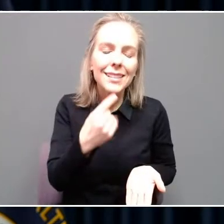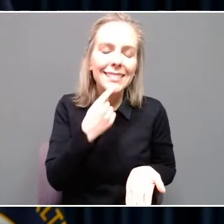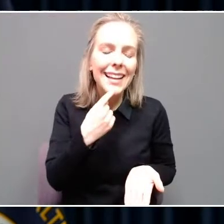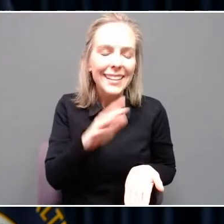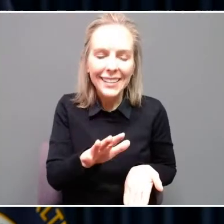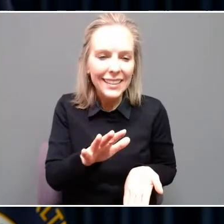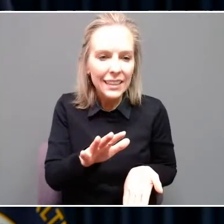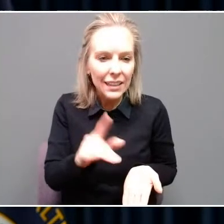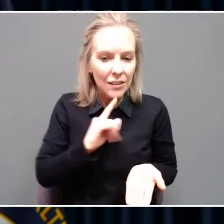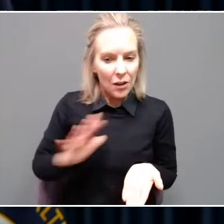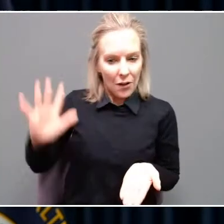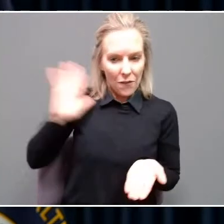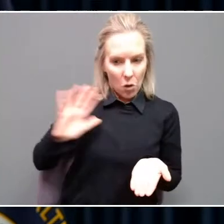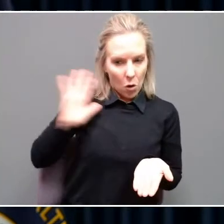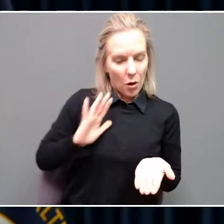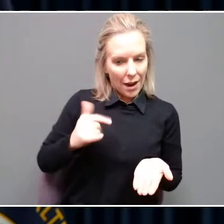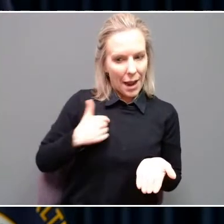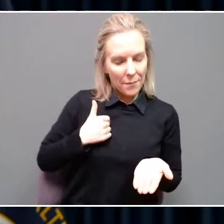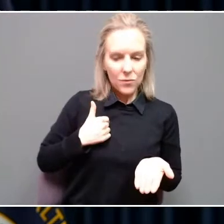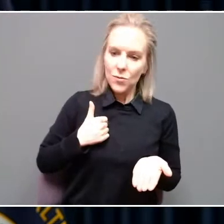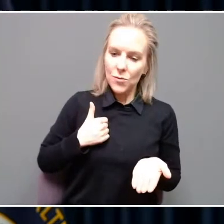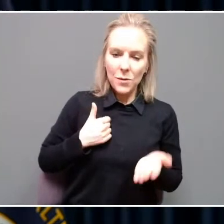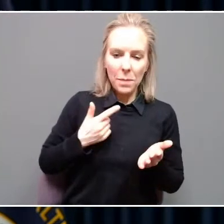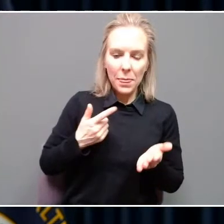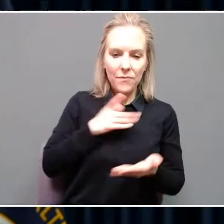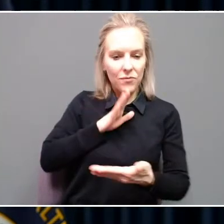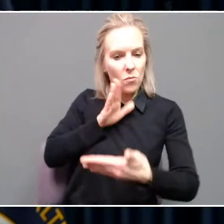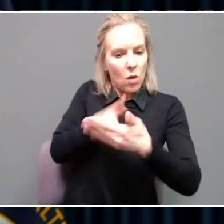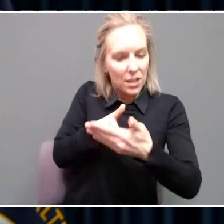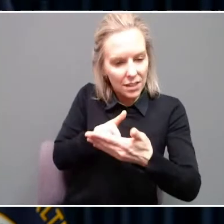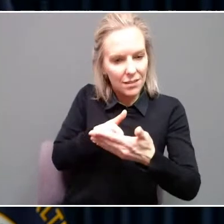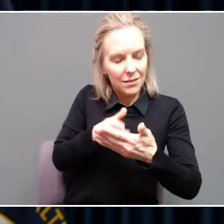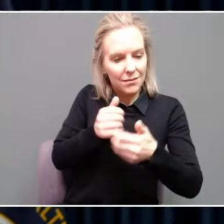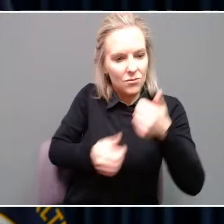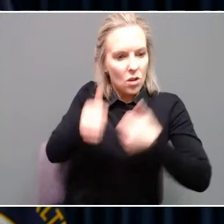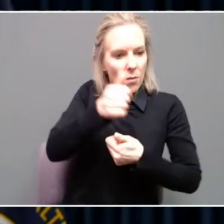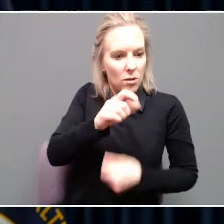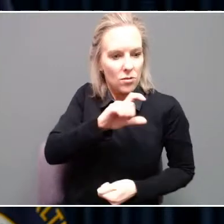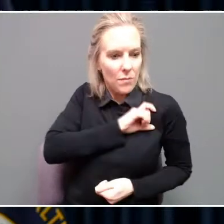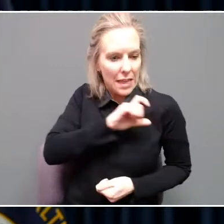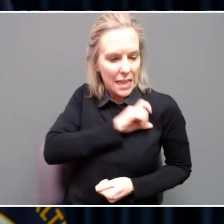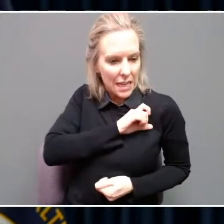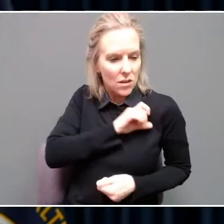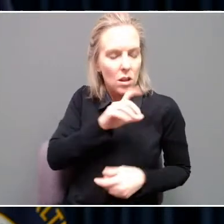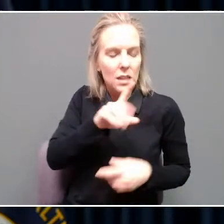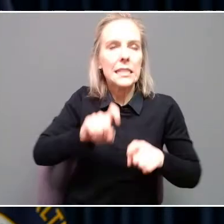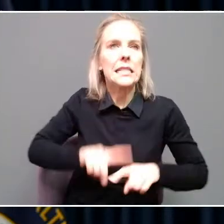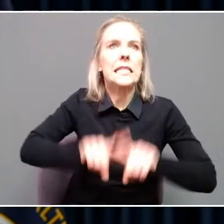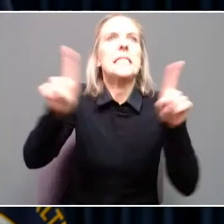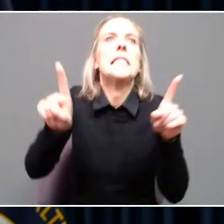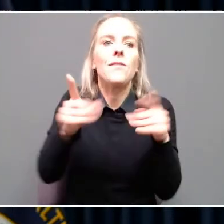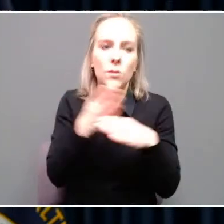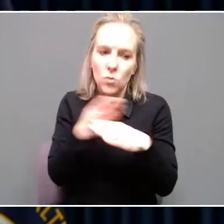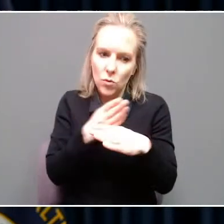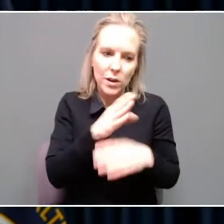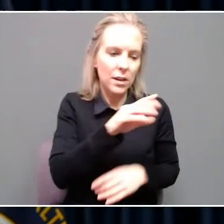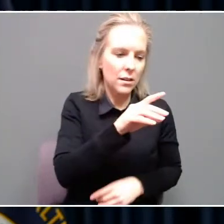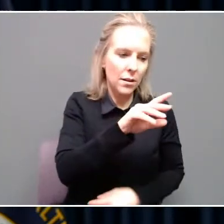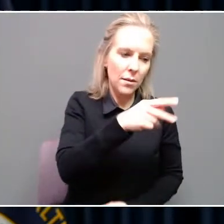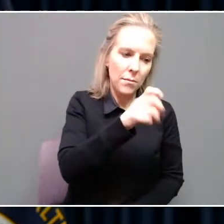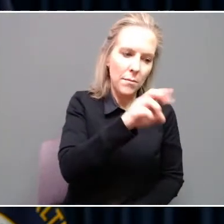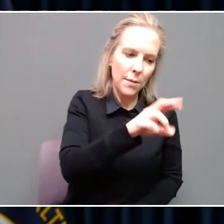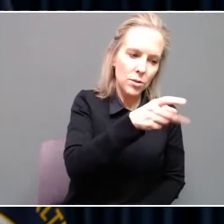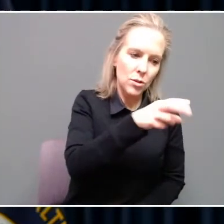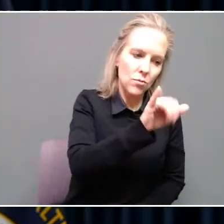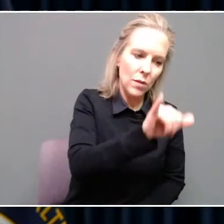former top prosecutor and top cop in Kentucky, there's a big difference between pepper spray and tear gas. Krista